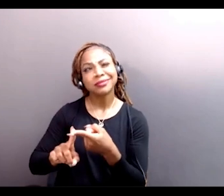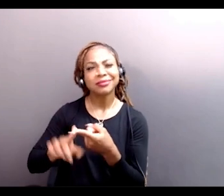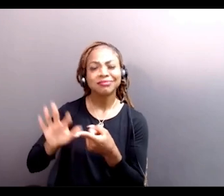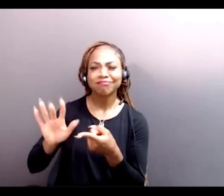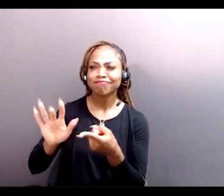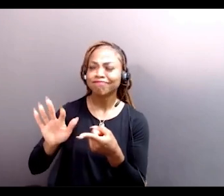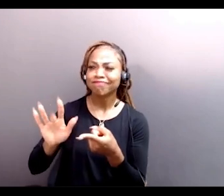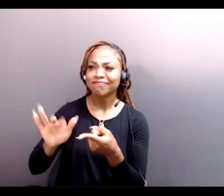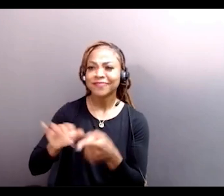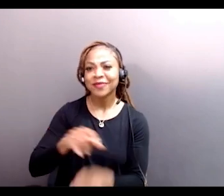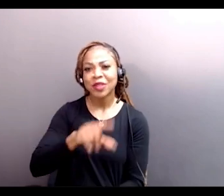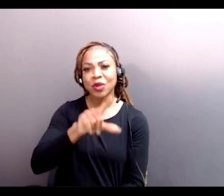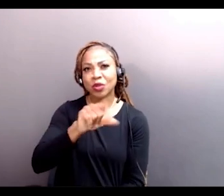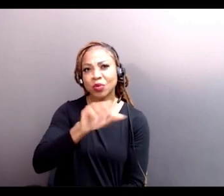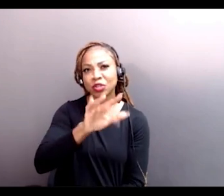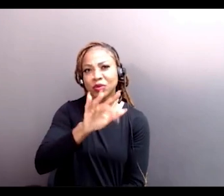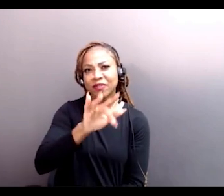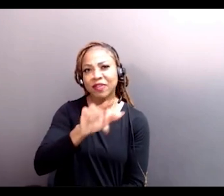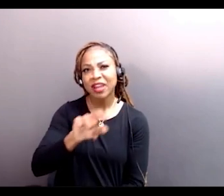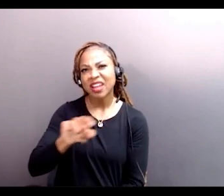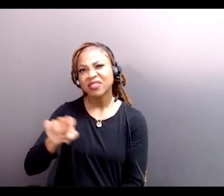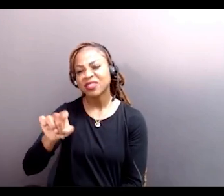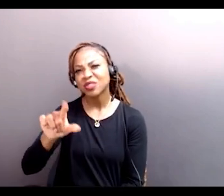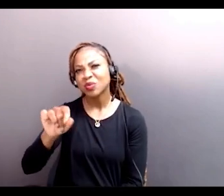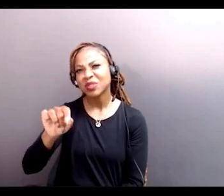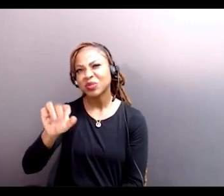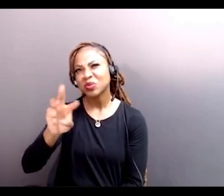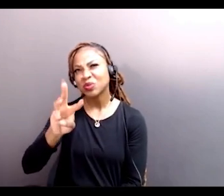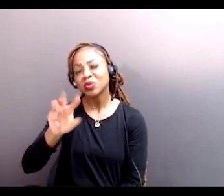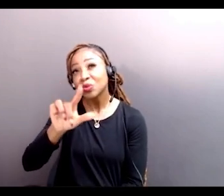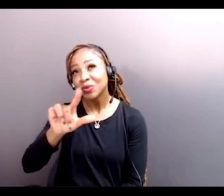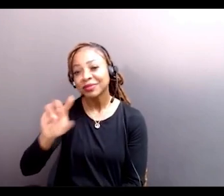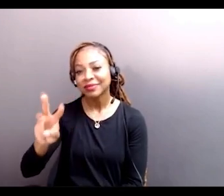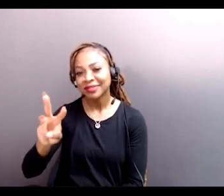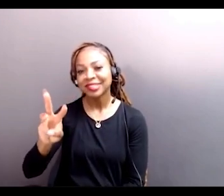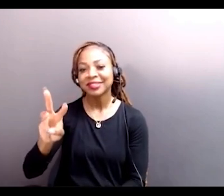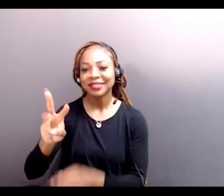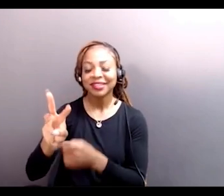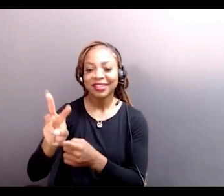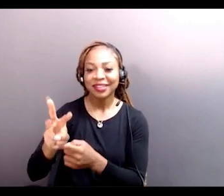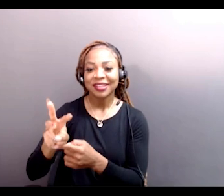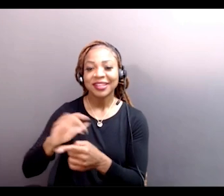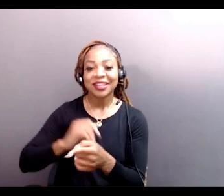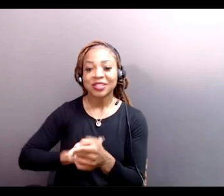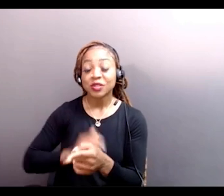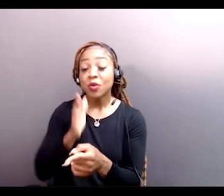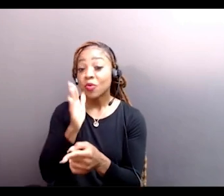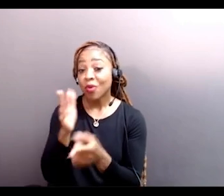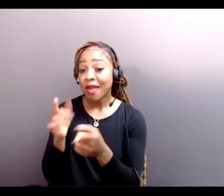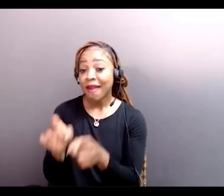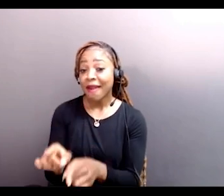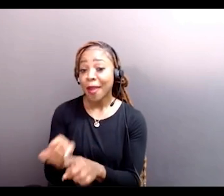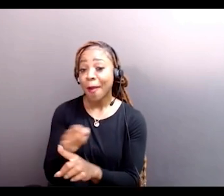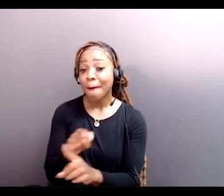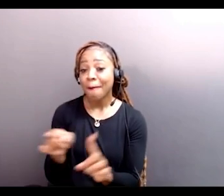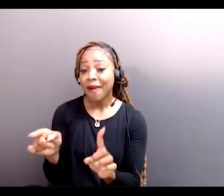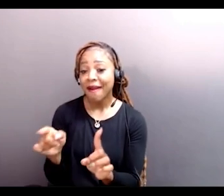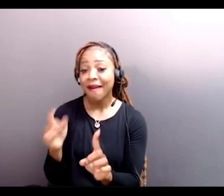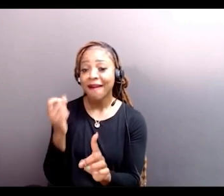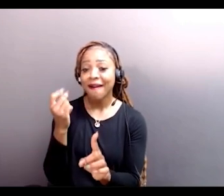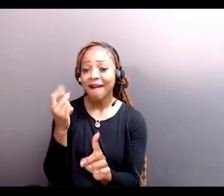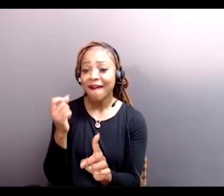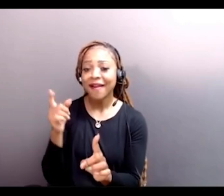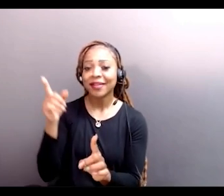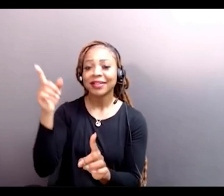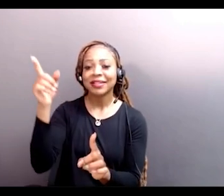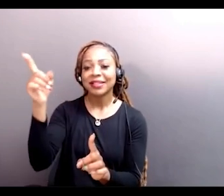either the 2025 or 2026. I think it's 2026. So we do know that that will happen, but the faculties